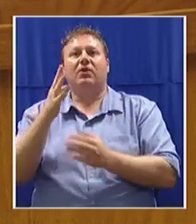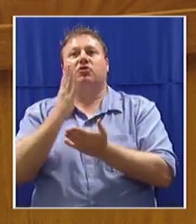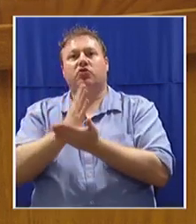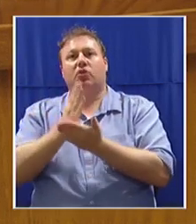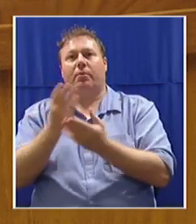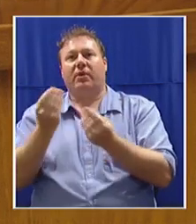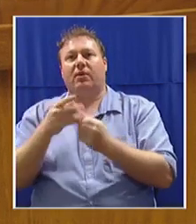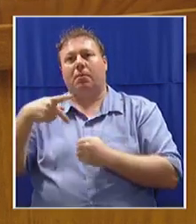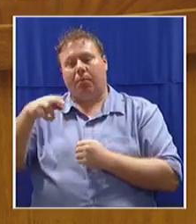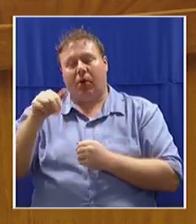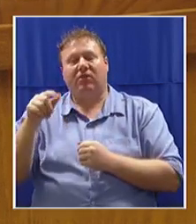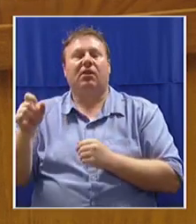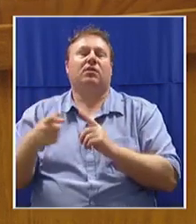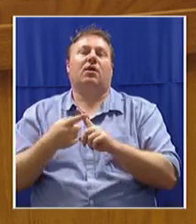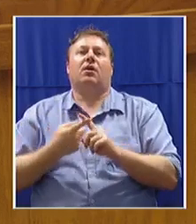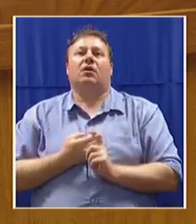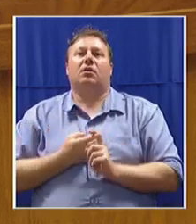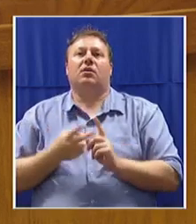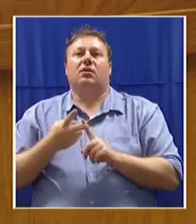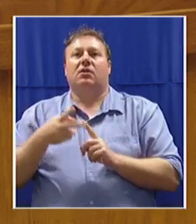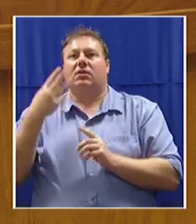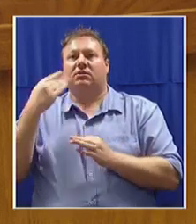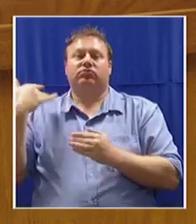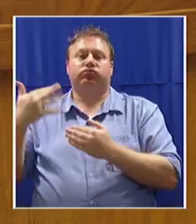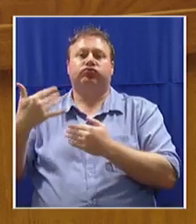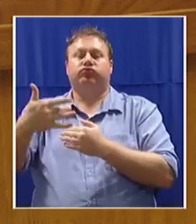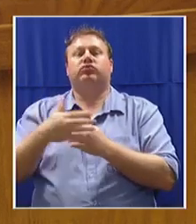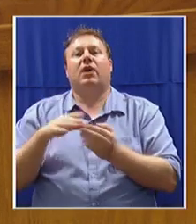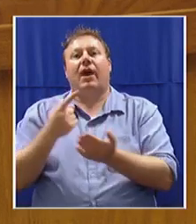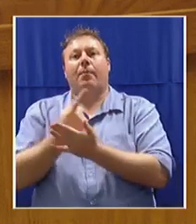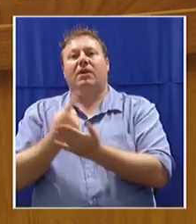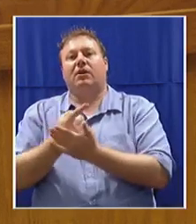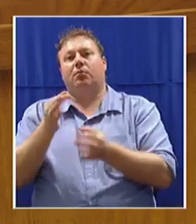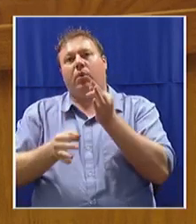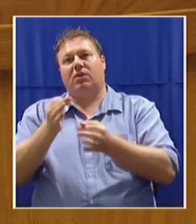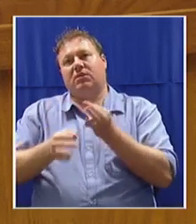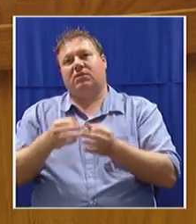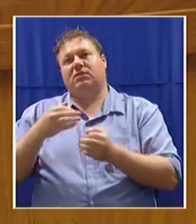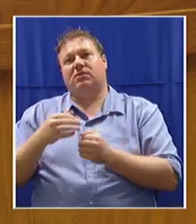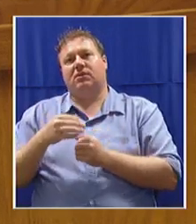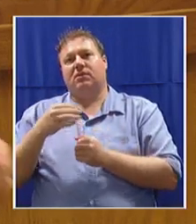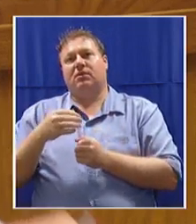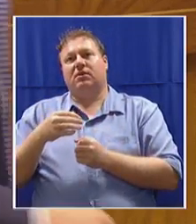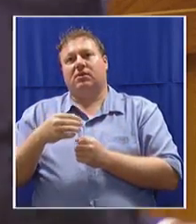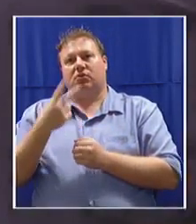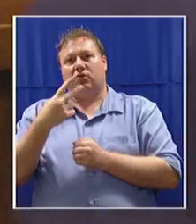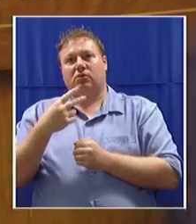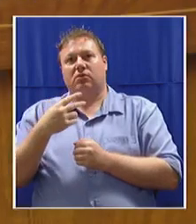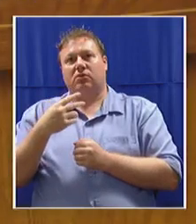like Basasa. It'll prevent things that we've seen unfolding in our body politics over the course of the last fortnight. Thank you.